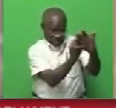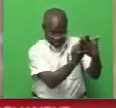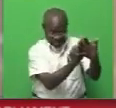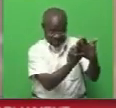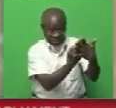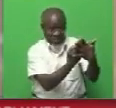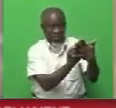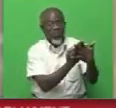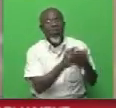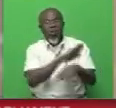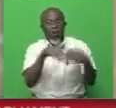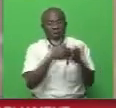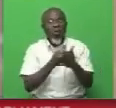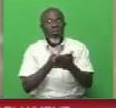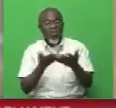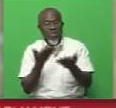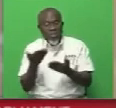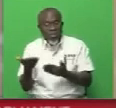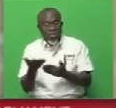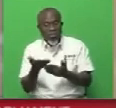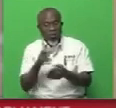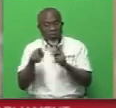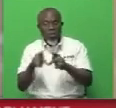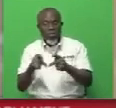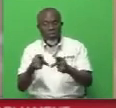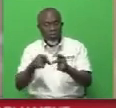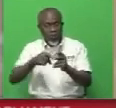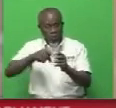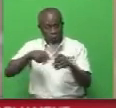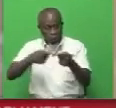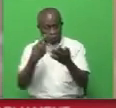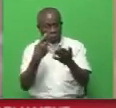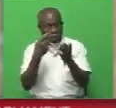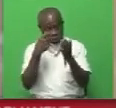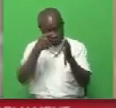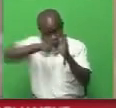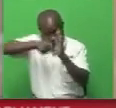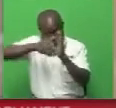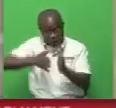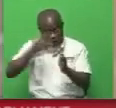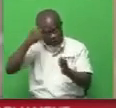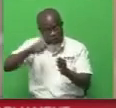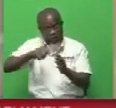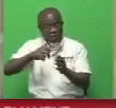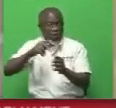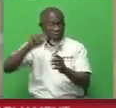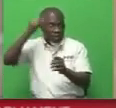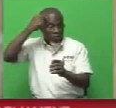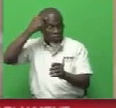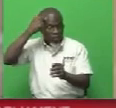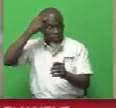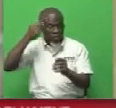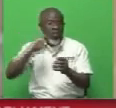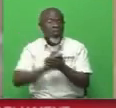almost all of these matters where people sue the state, the criminal matters fall through at the magistrate's court level due to the non-attendance of